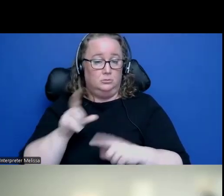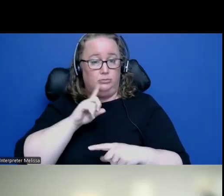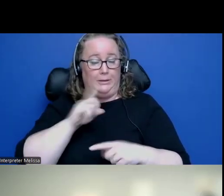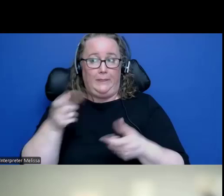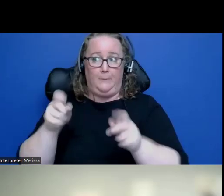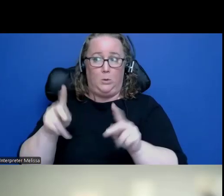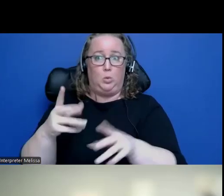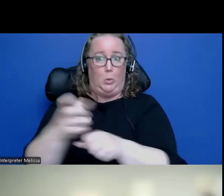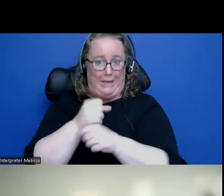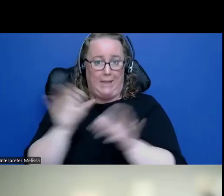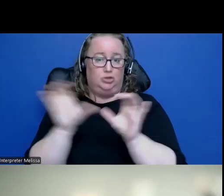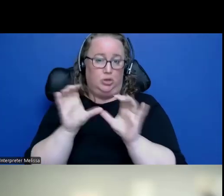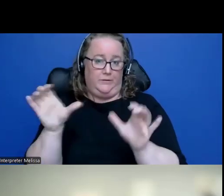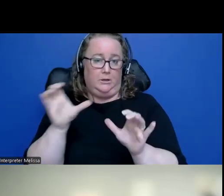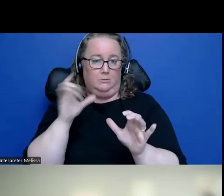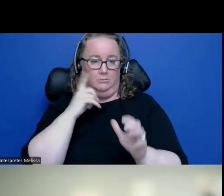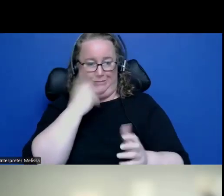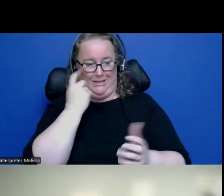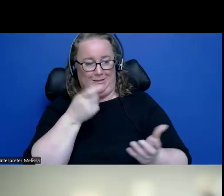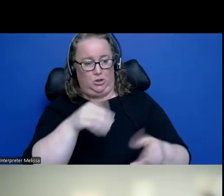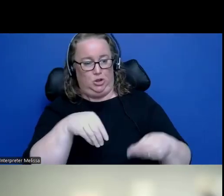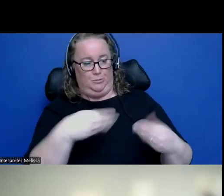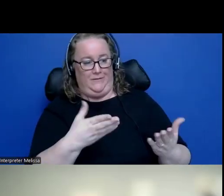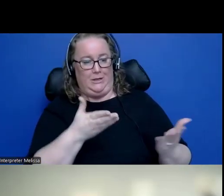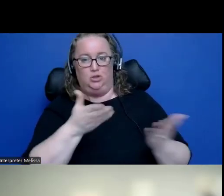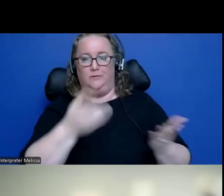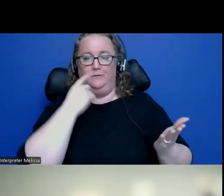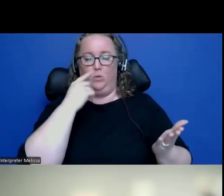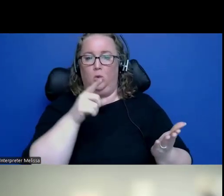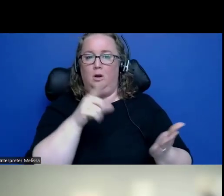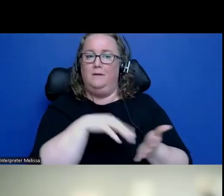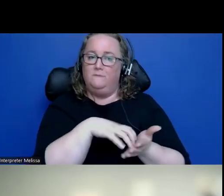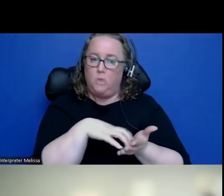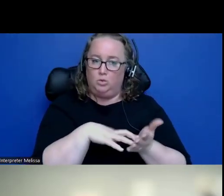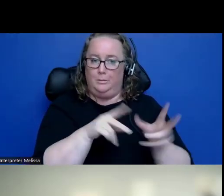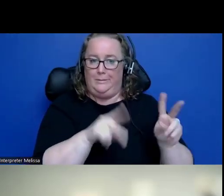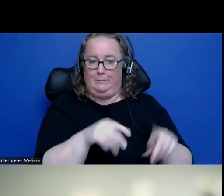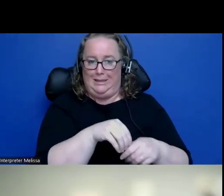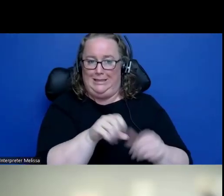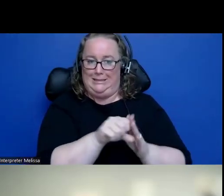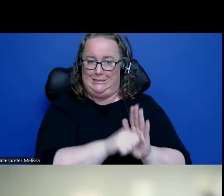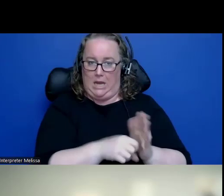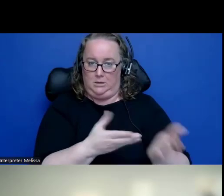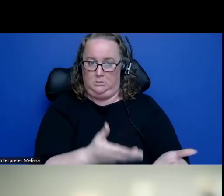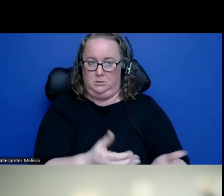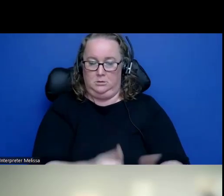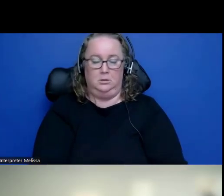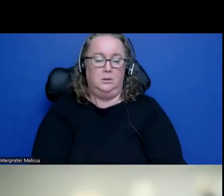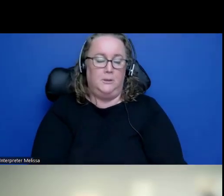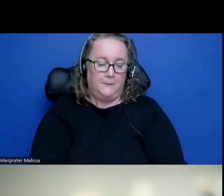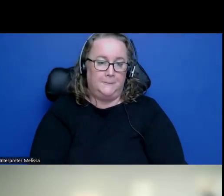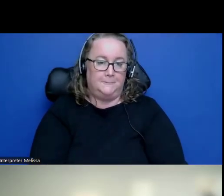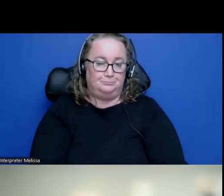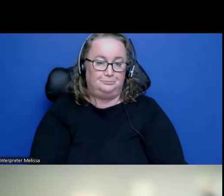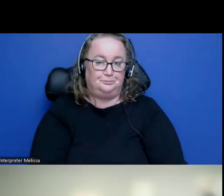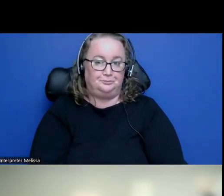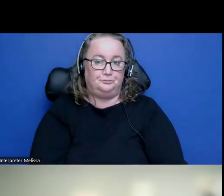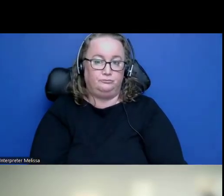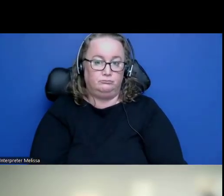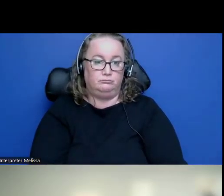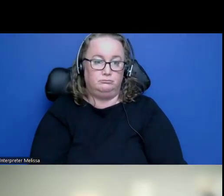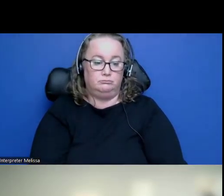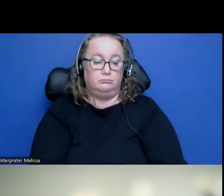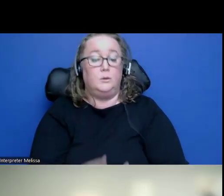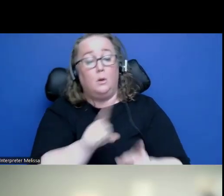vulnerable individuals in our state from a psychiatric need perspective, and to be able to provide a